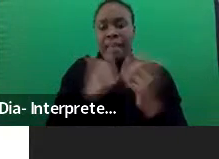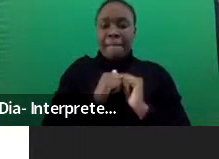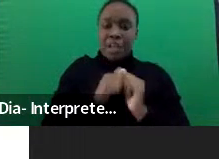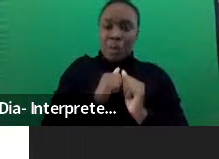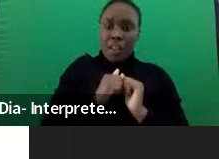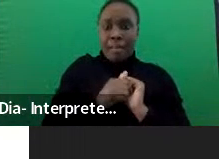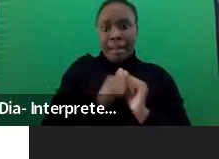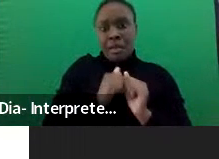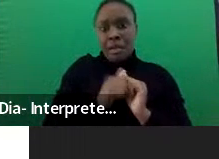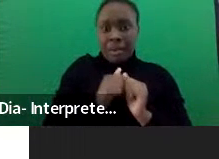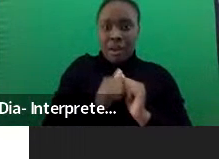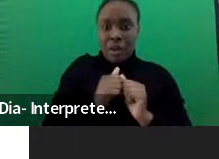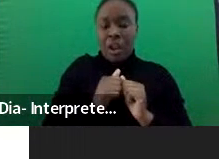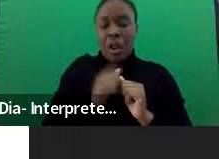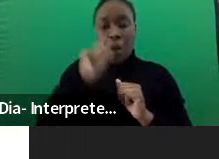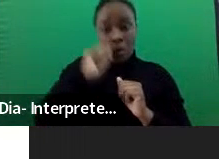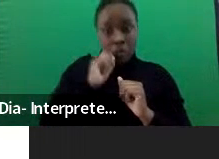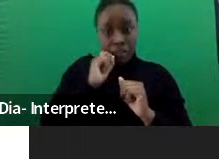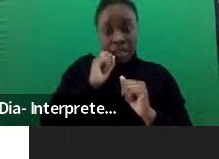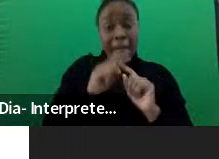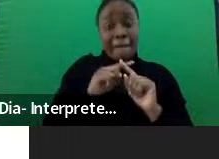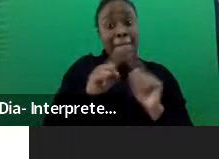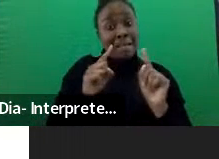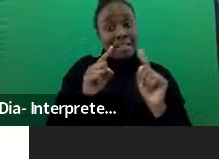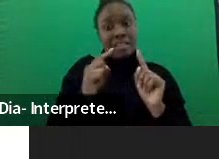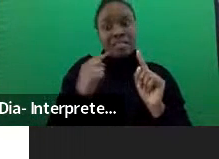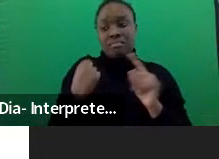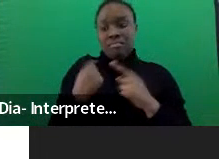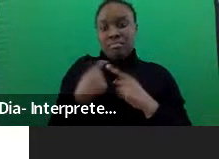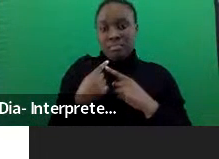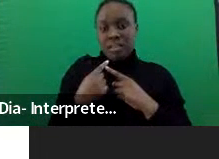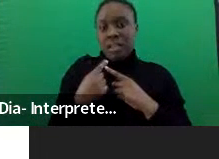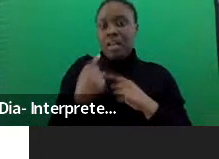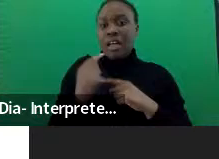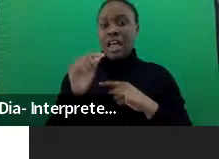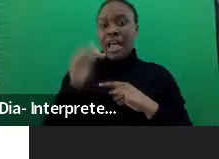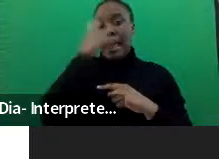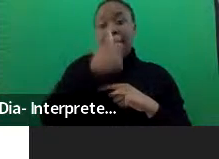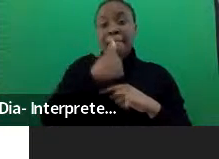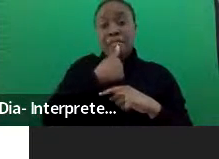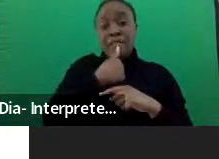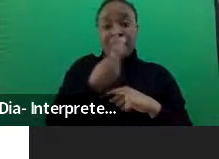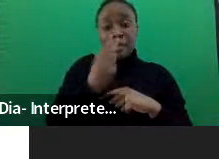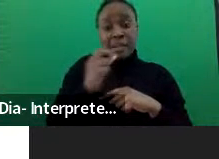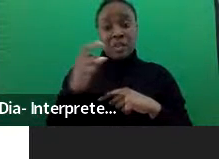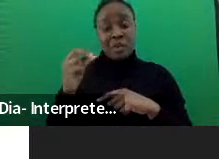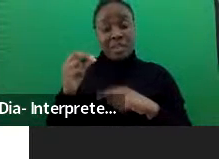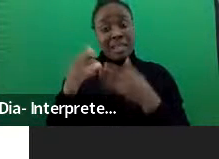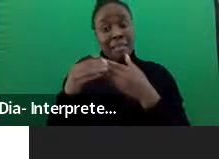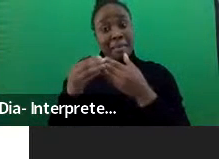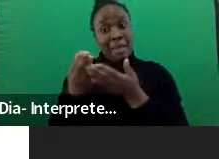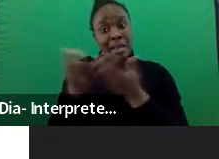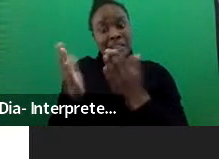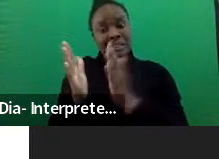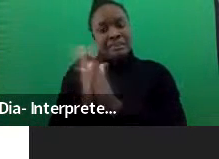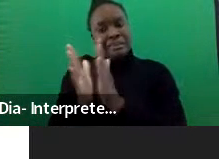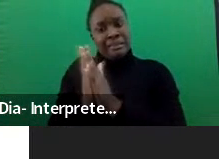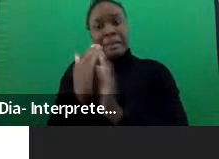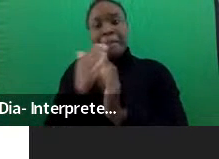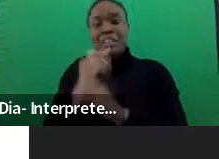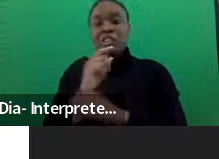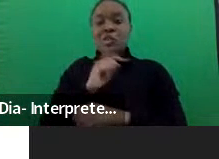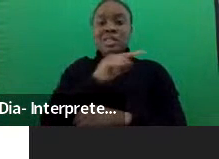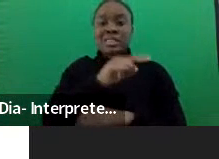However, from April 2020, new cargo reporters were encouraged to register through e-filing